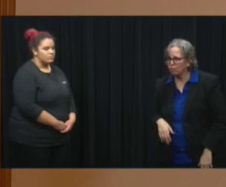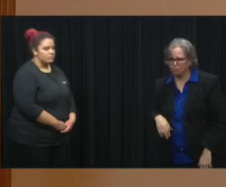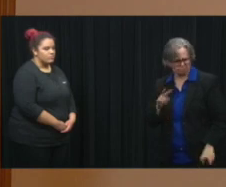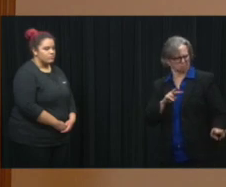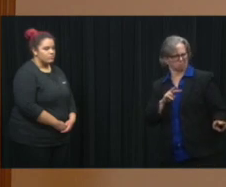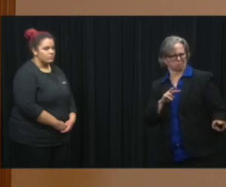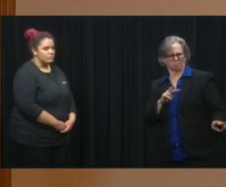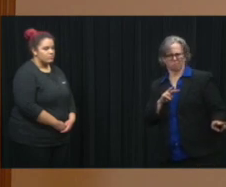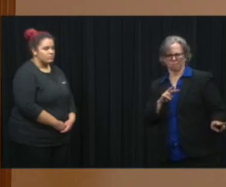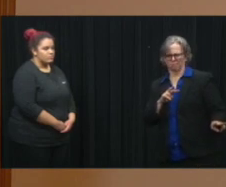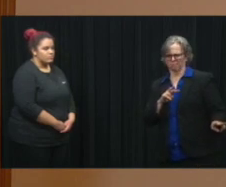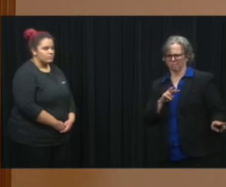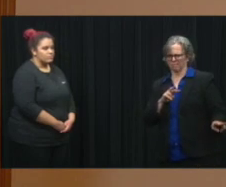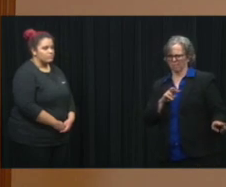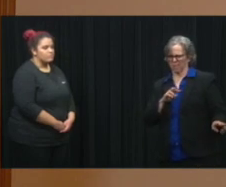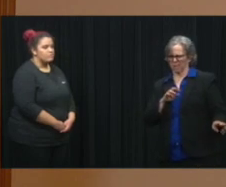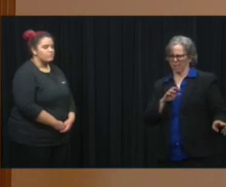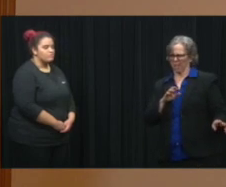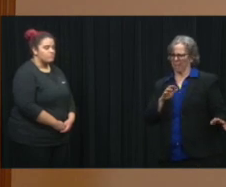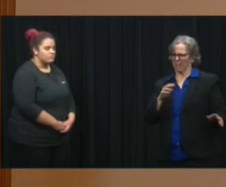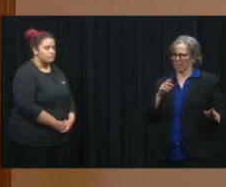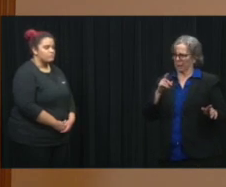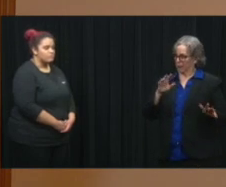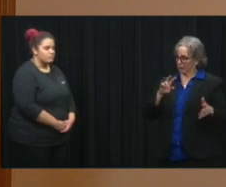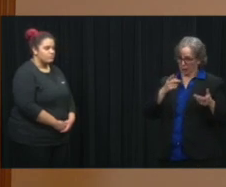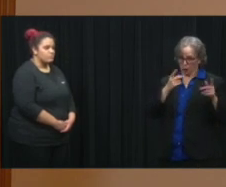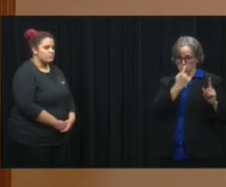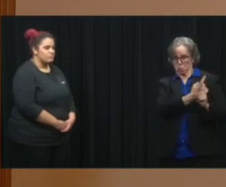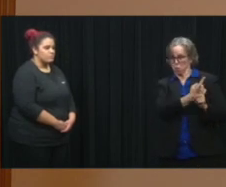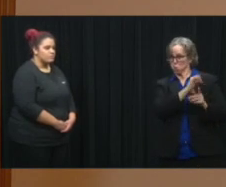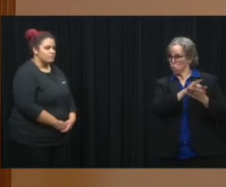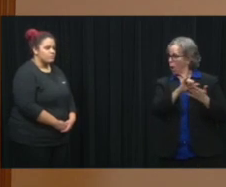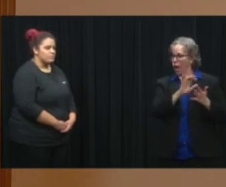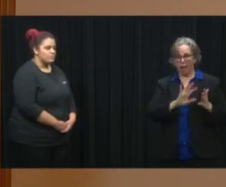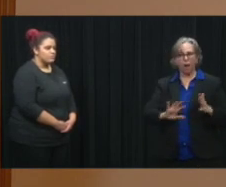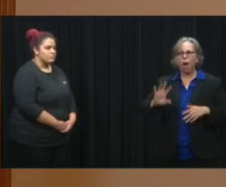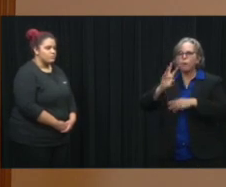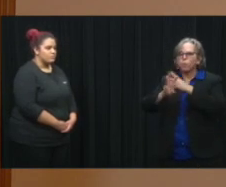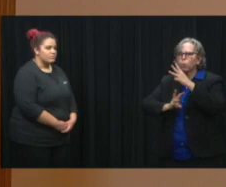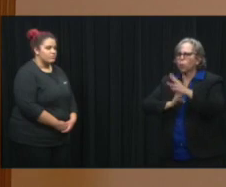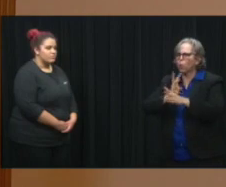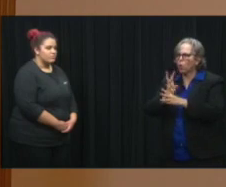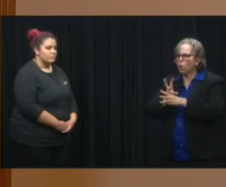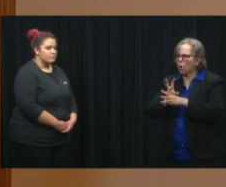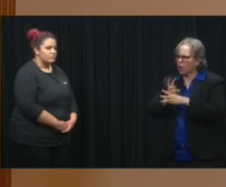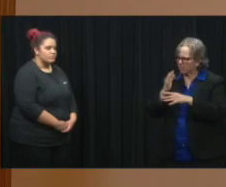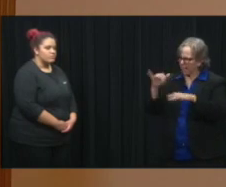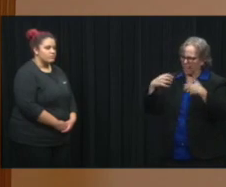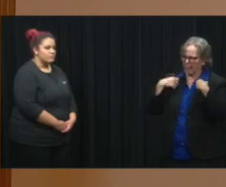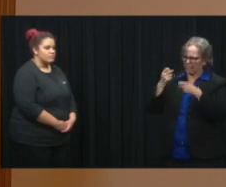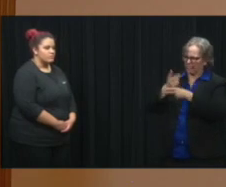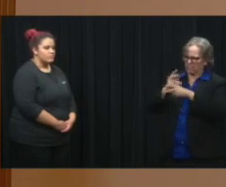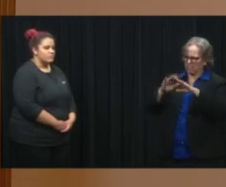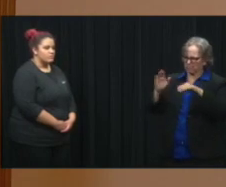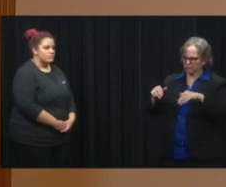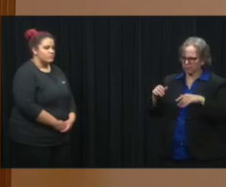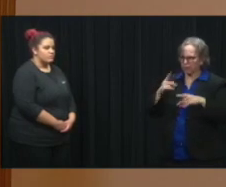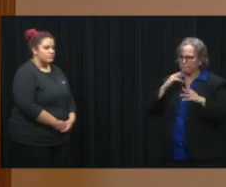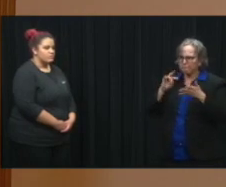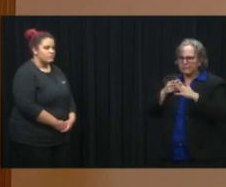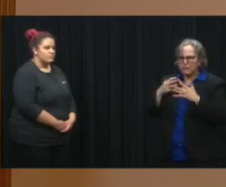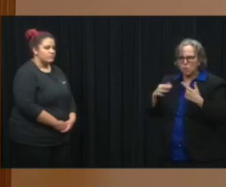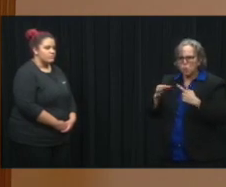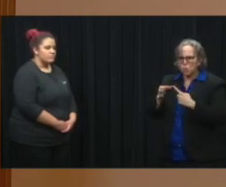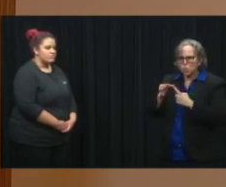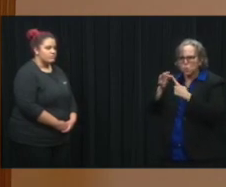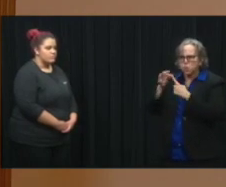how developed the healthcare system is. That is the unique threat, as Bill Gates said of the Bill and Melinda Gates